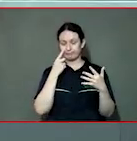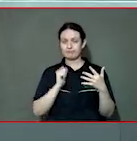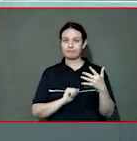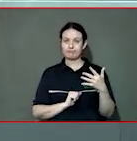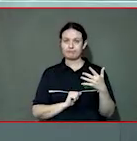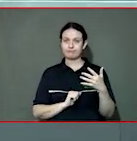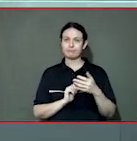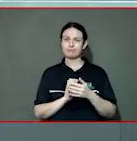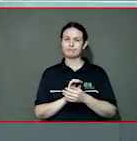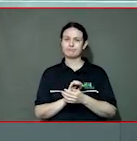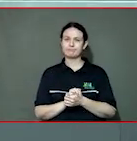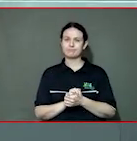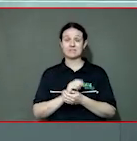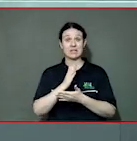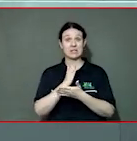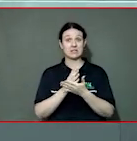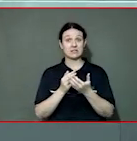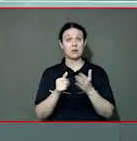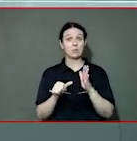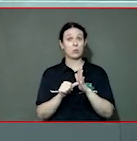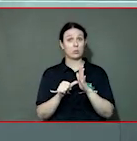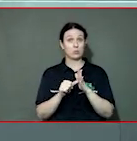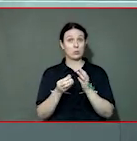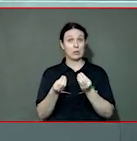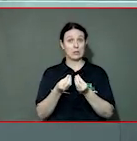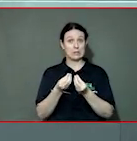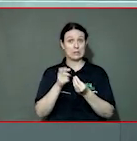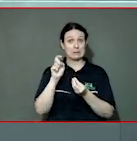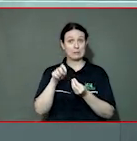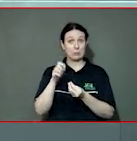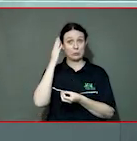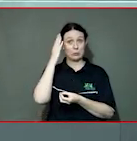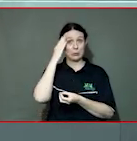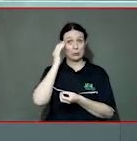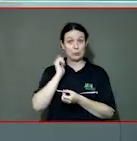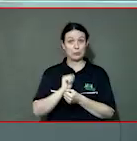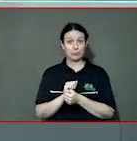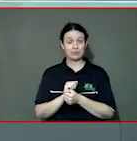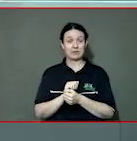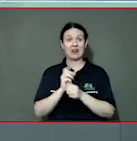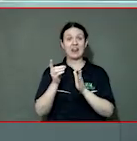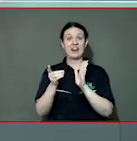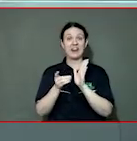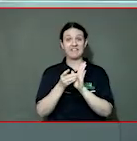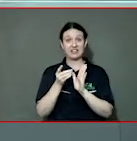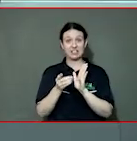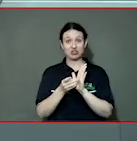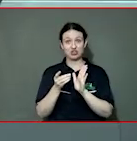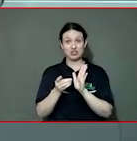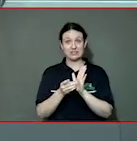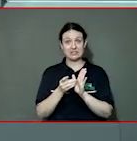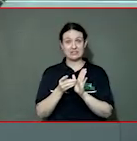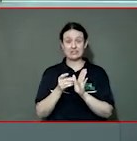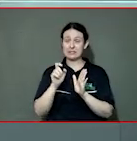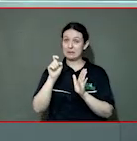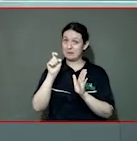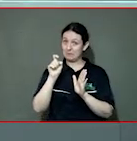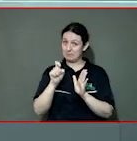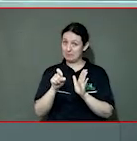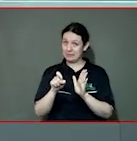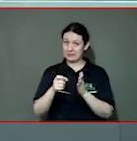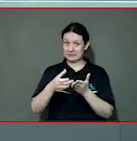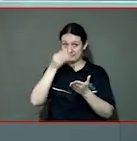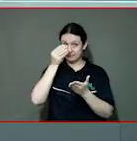There's important things about the physical properties. There's 3 definitions that you definitely have to